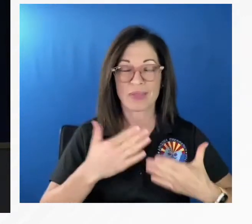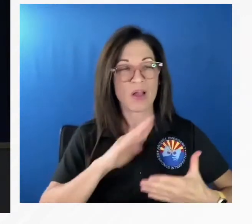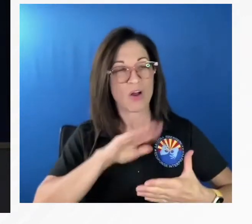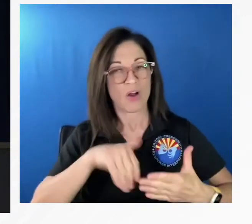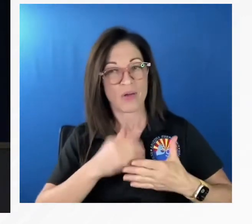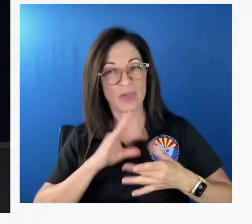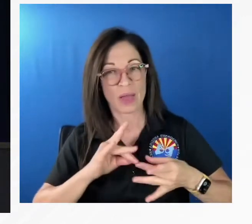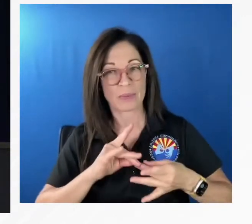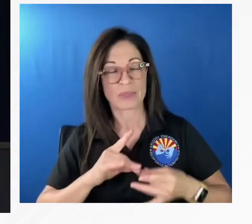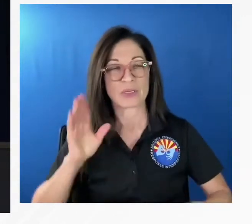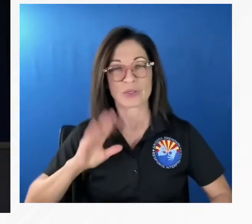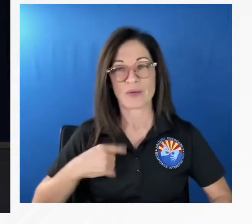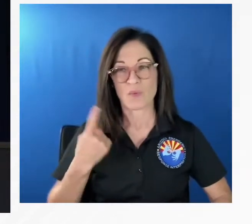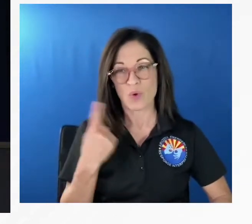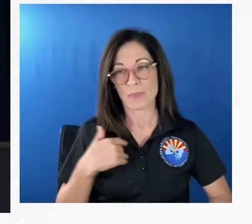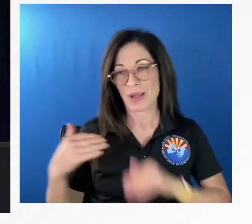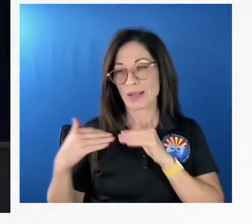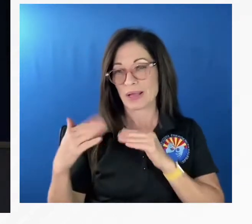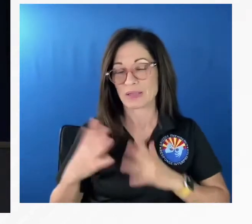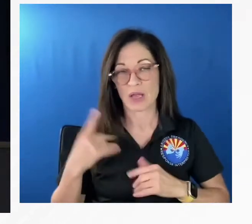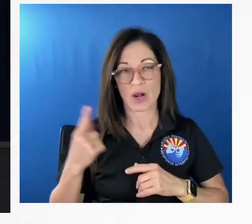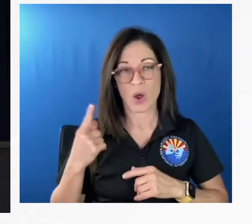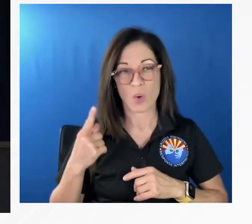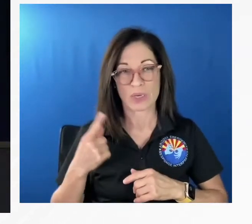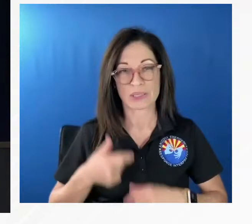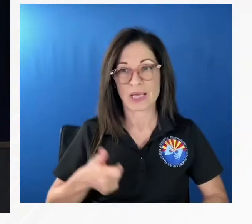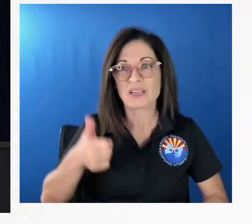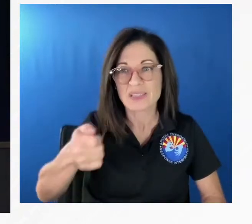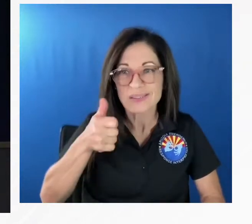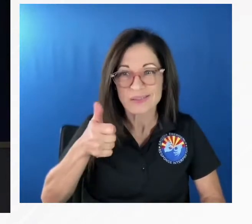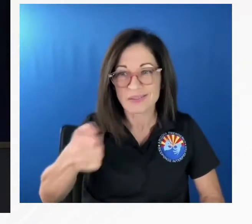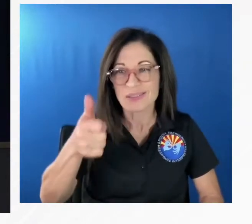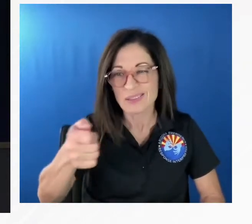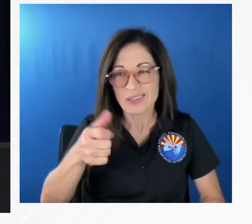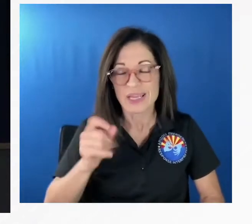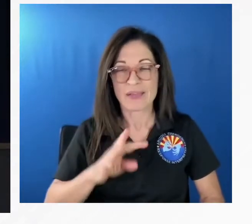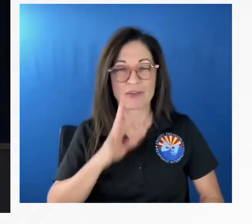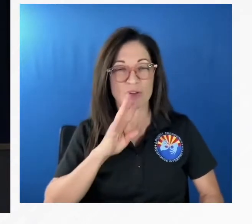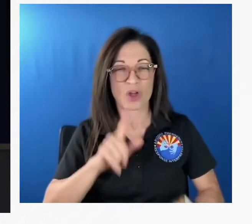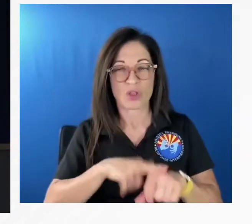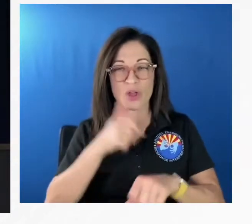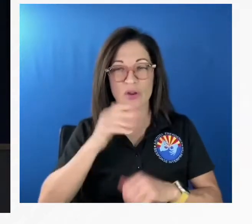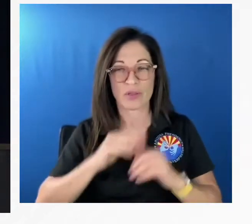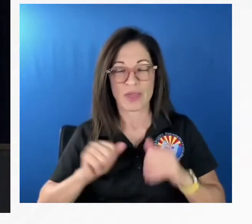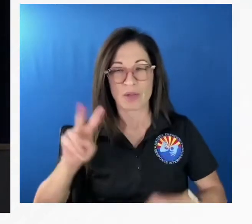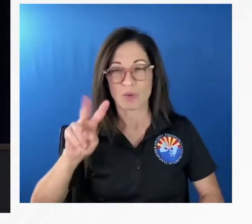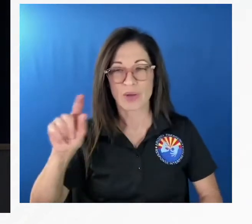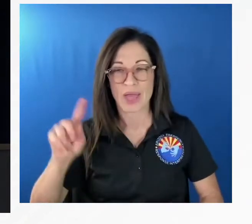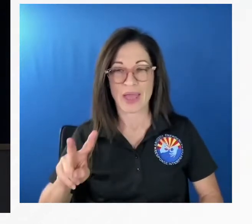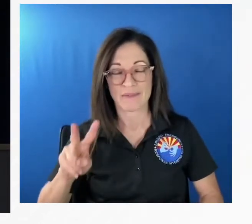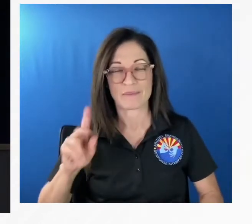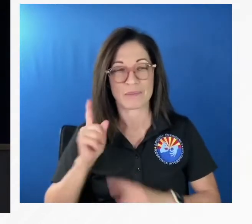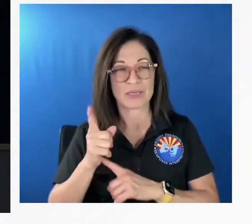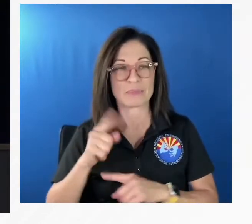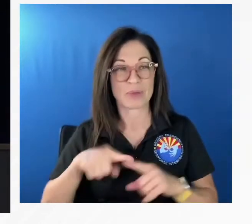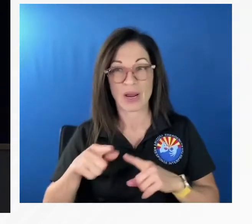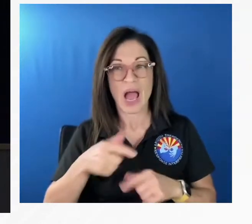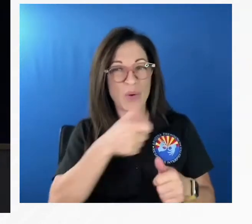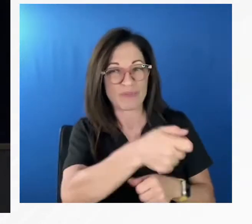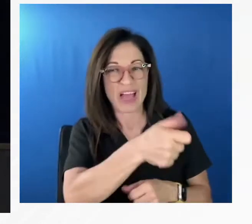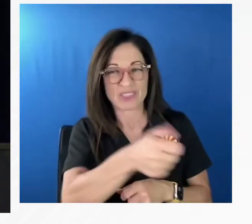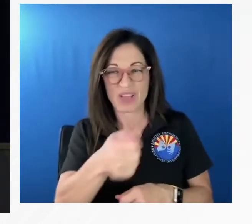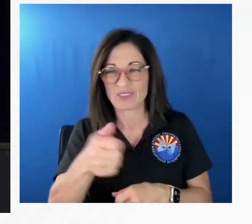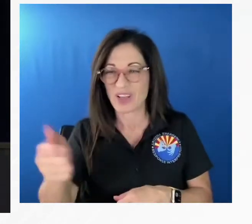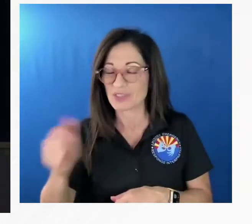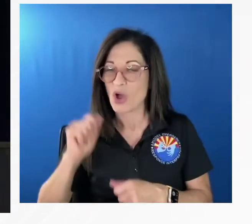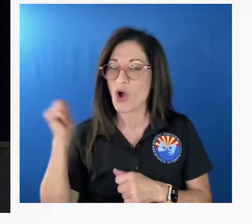of my colleagues that would always flash the laser pointer at me if I went beyond 2.5 minutes in a briefing, but all you guys would have been flashed.